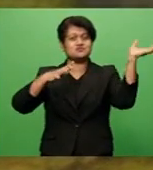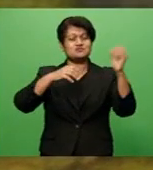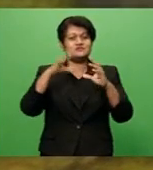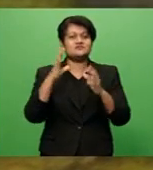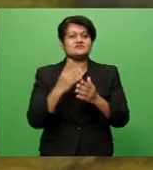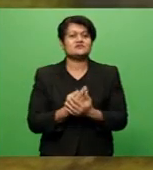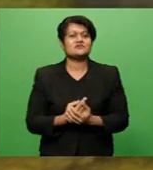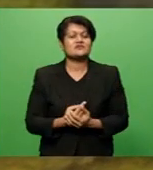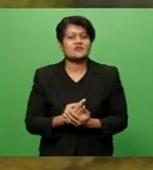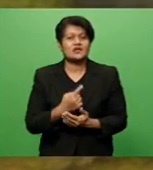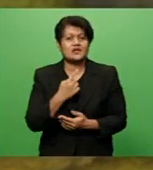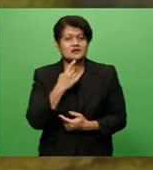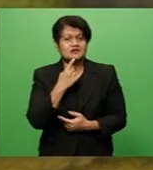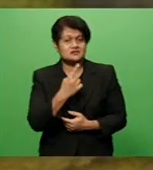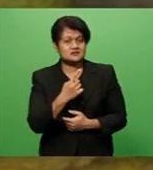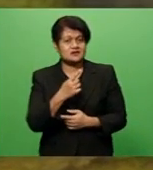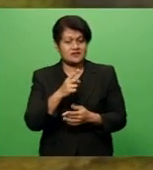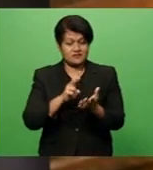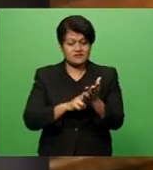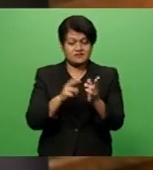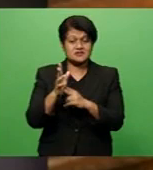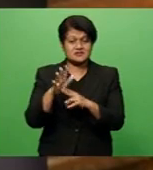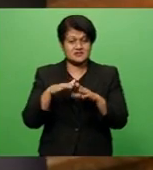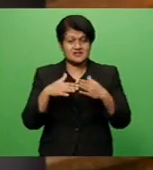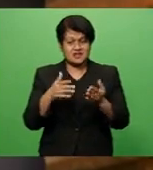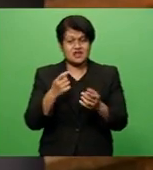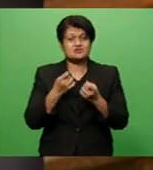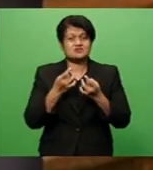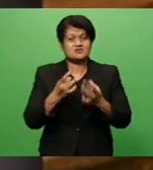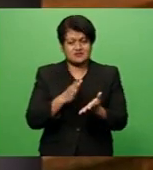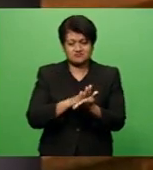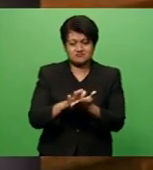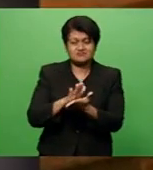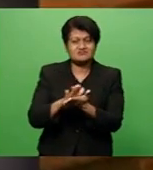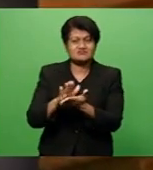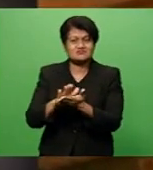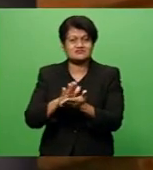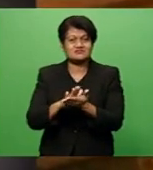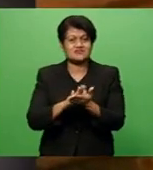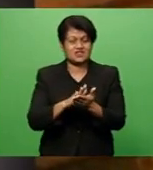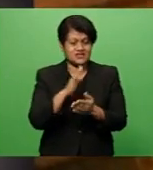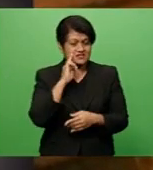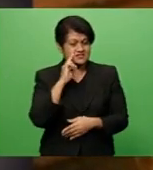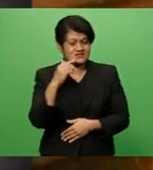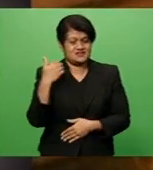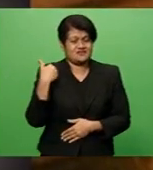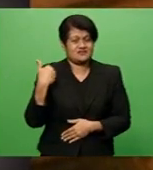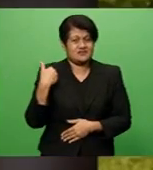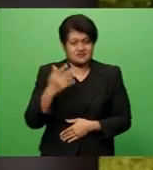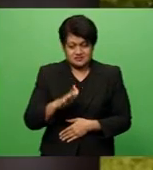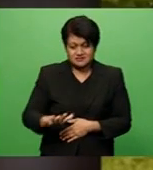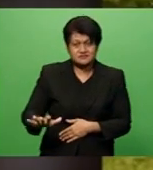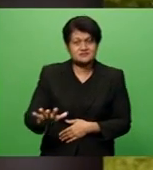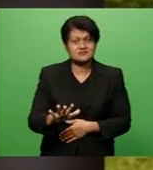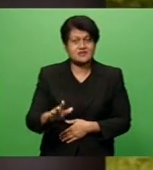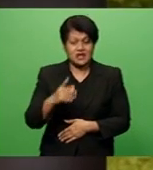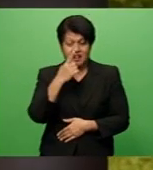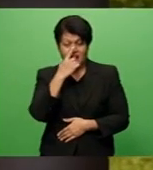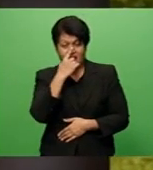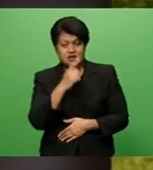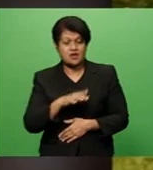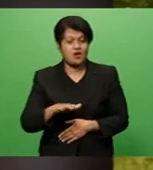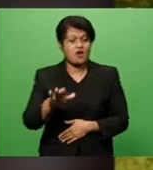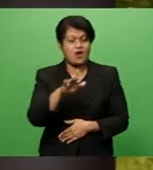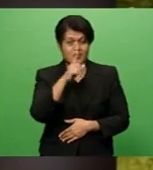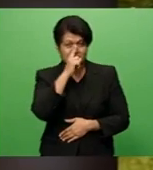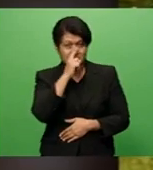Rakandruti says villagers have started cleanup along with damage assessment of affected areas. He says they are lucky that everyone in the village